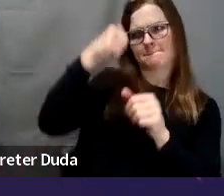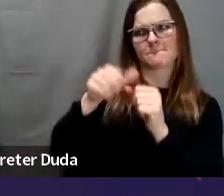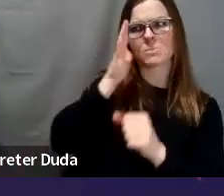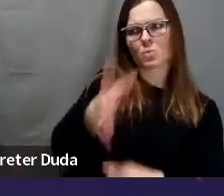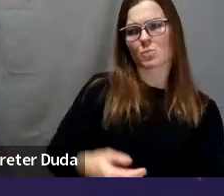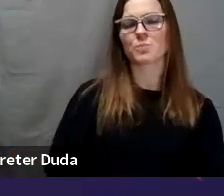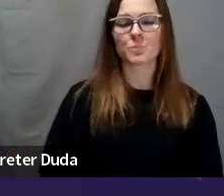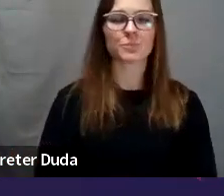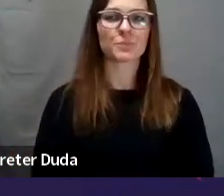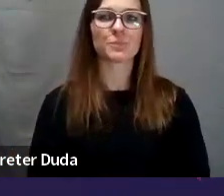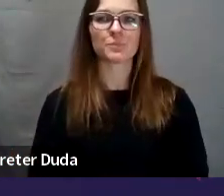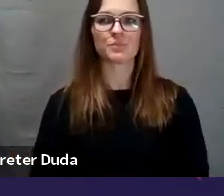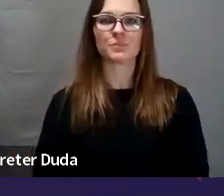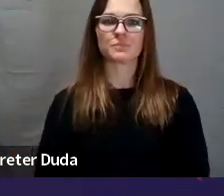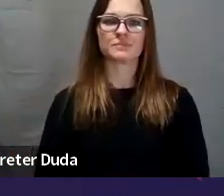remembered.